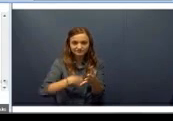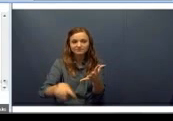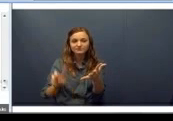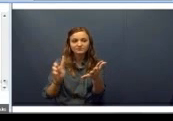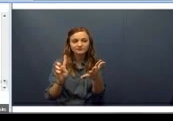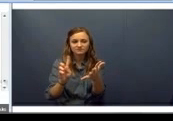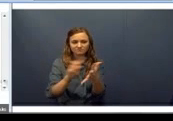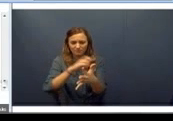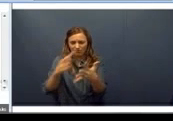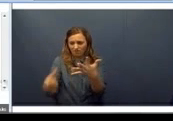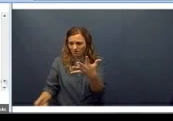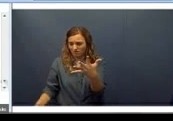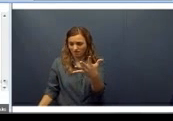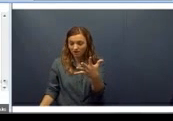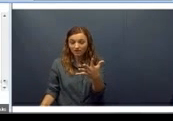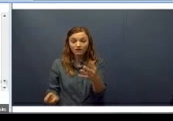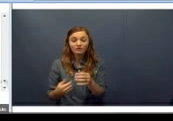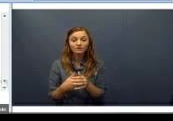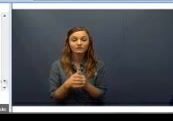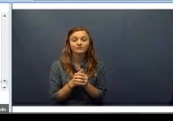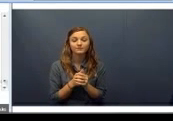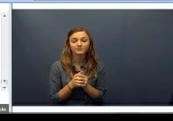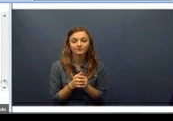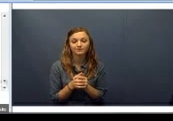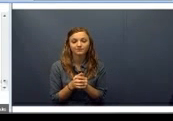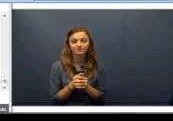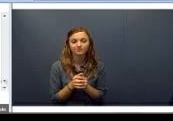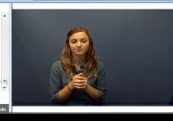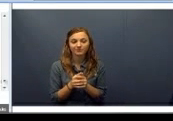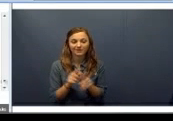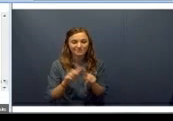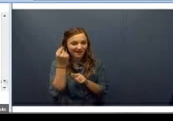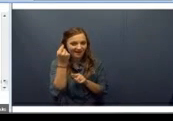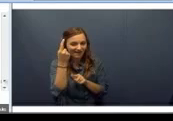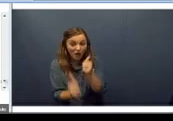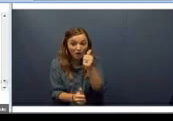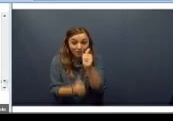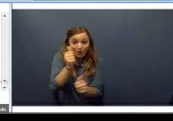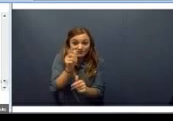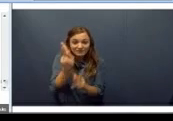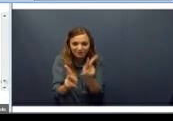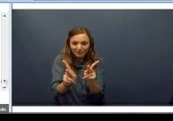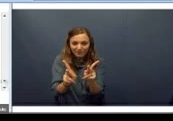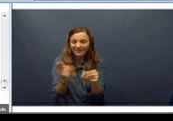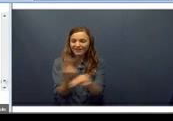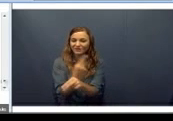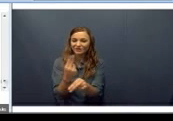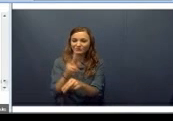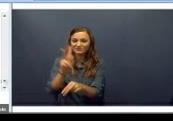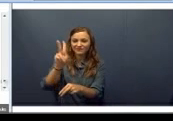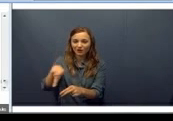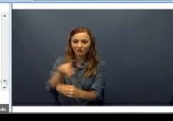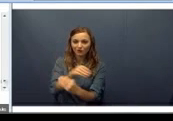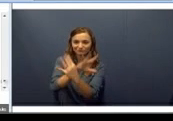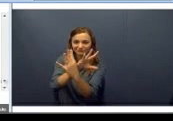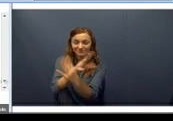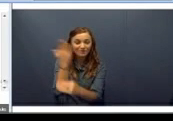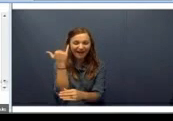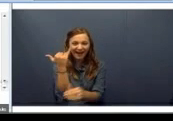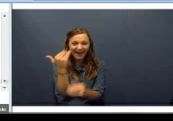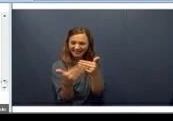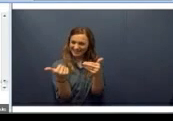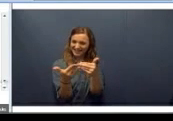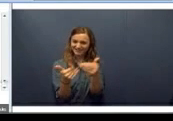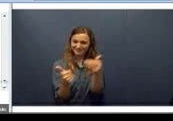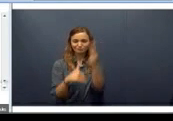phone connectivity. We offer fax connectivity. The largest percentage do tend to use video